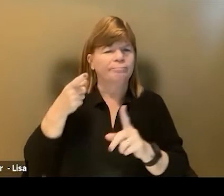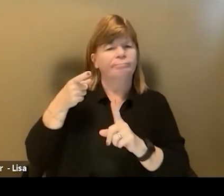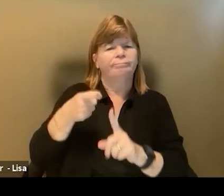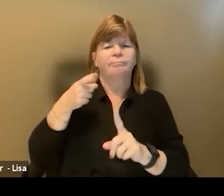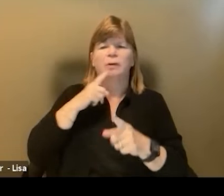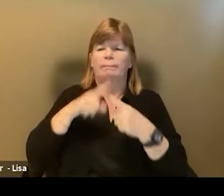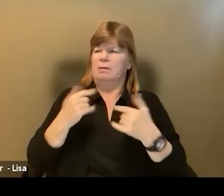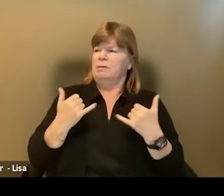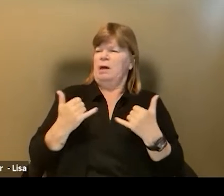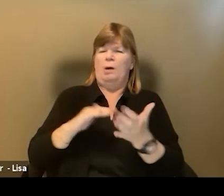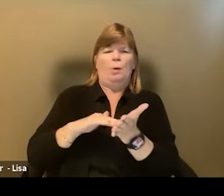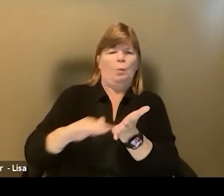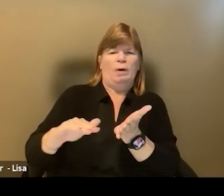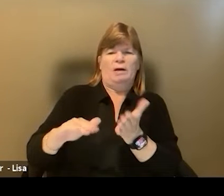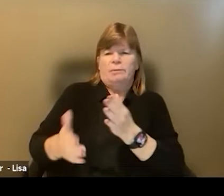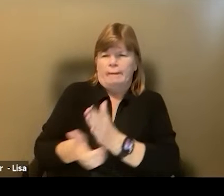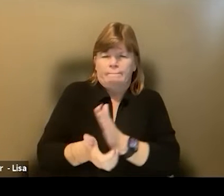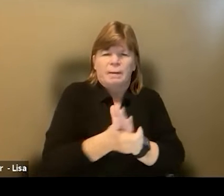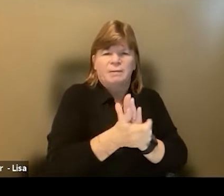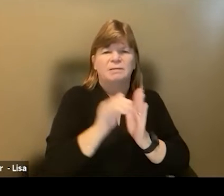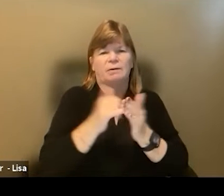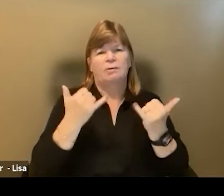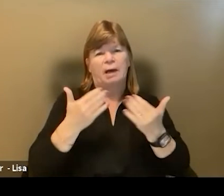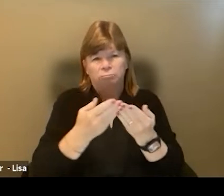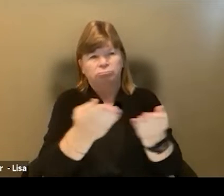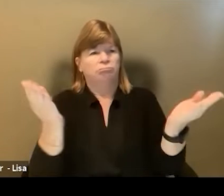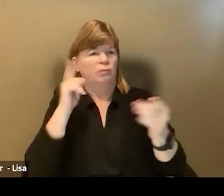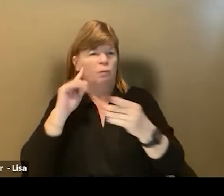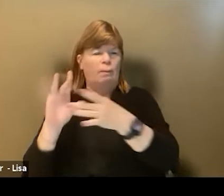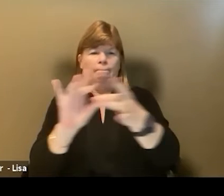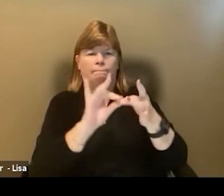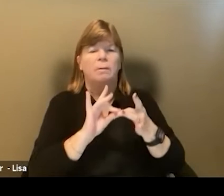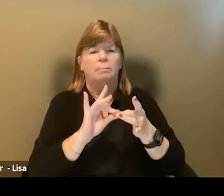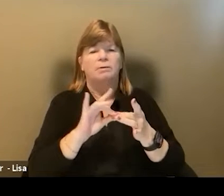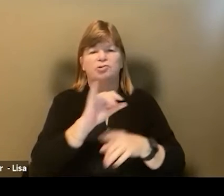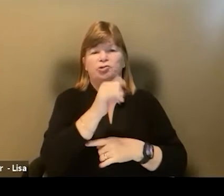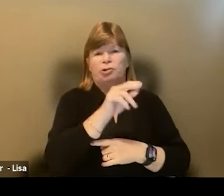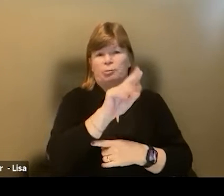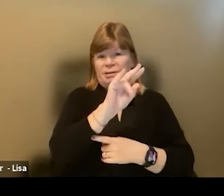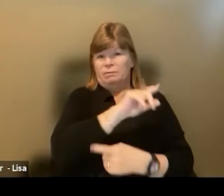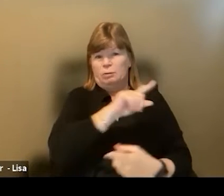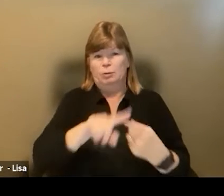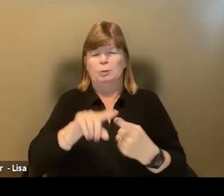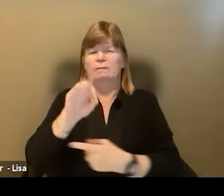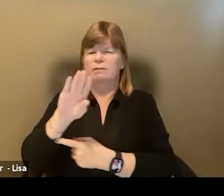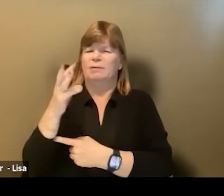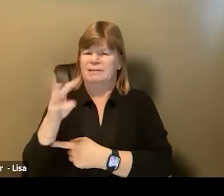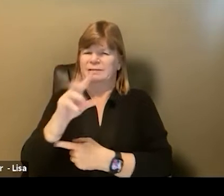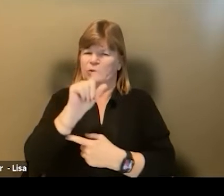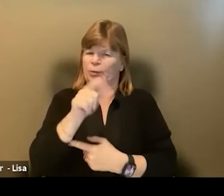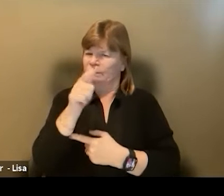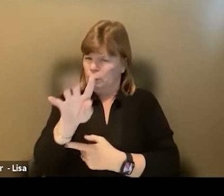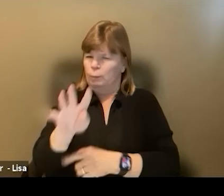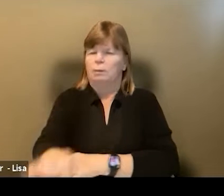the current waiver amendments that are out for public comment from January 17th to February 16th of